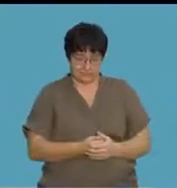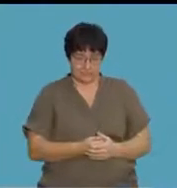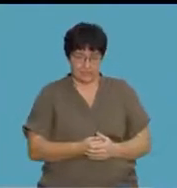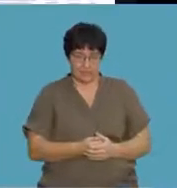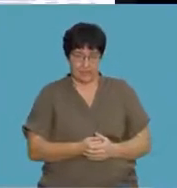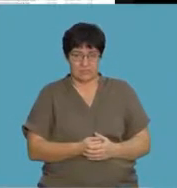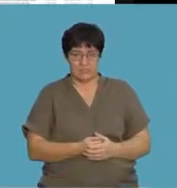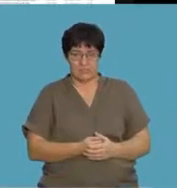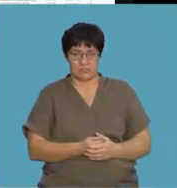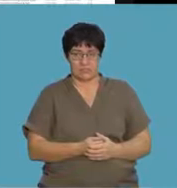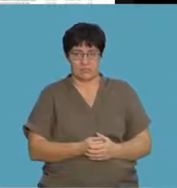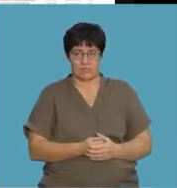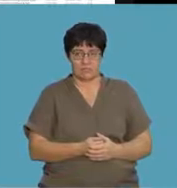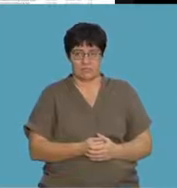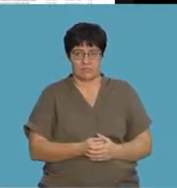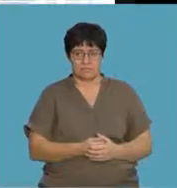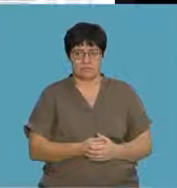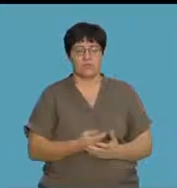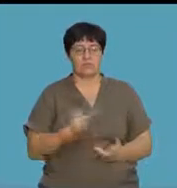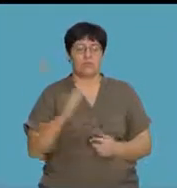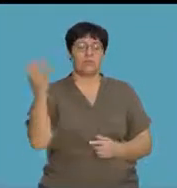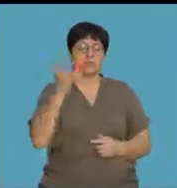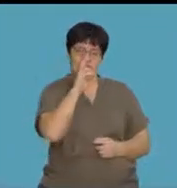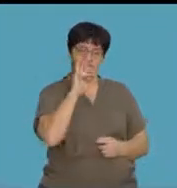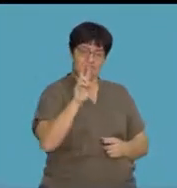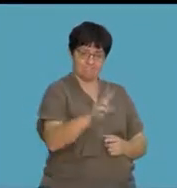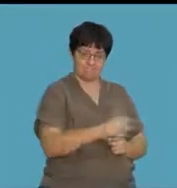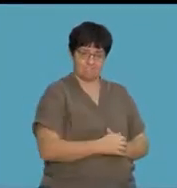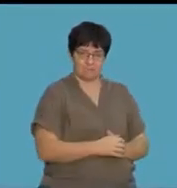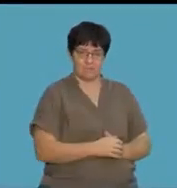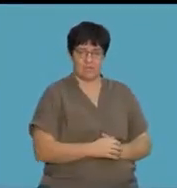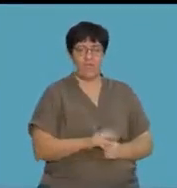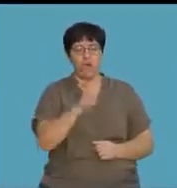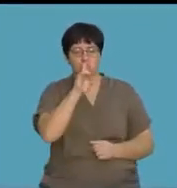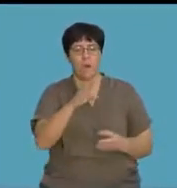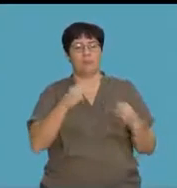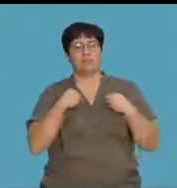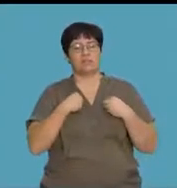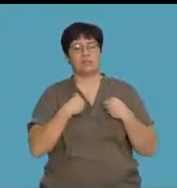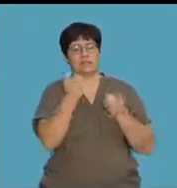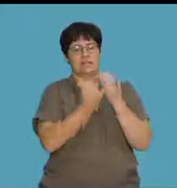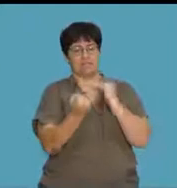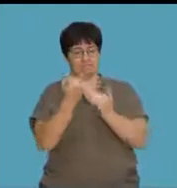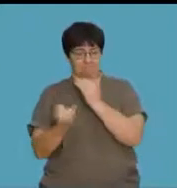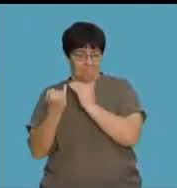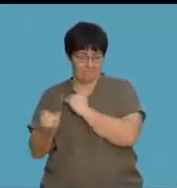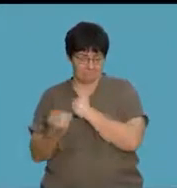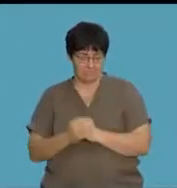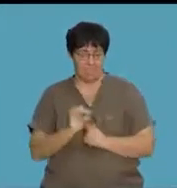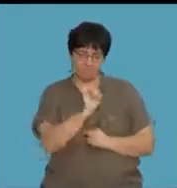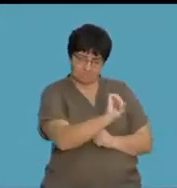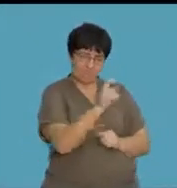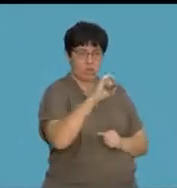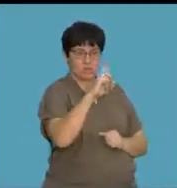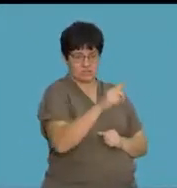our simulation, our presentation, and look at the individual properties of or characteristics of a